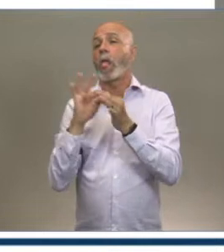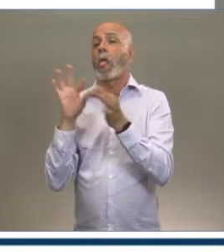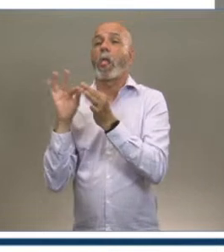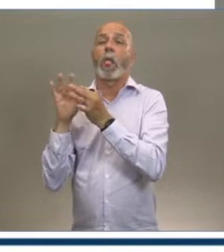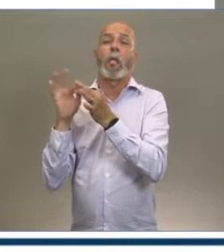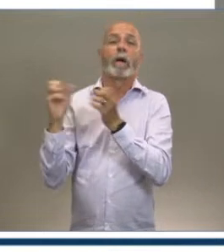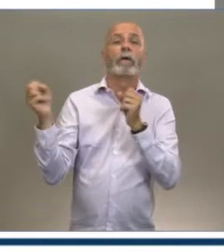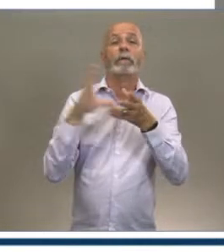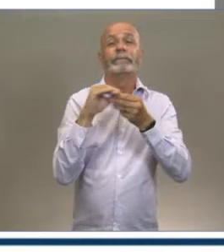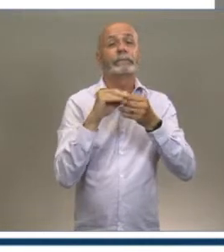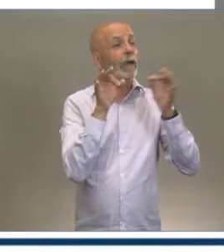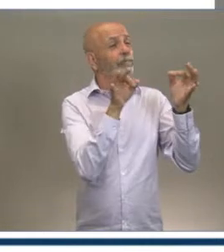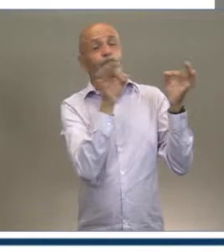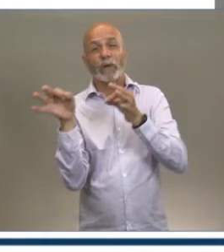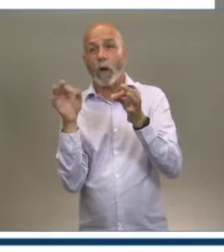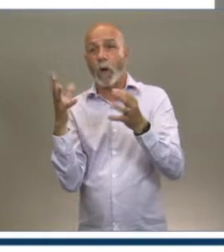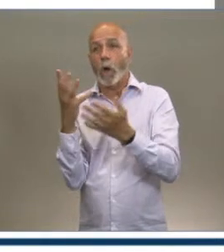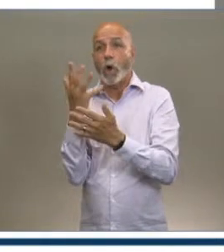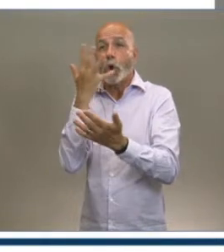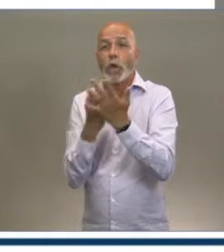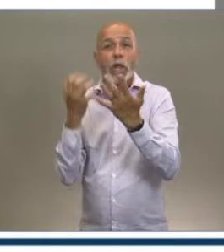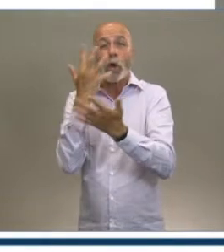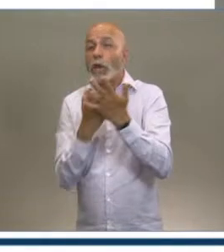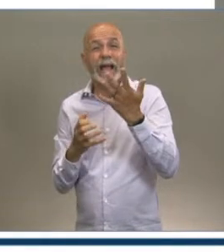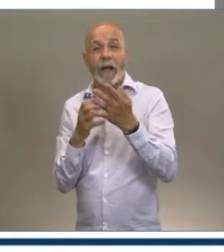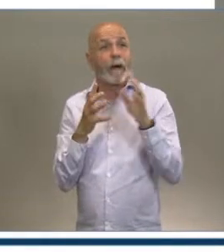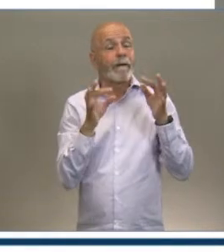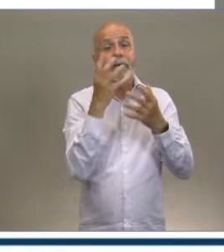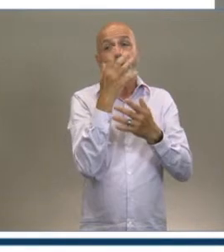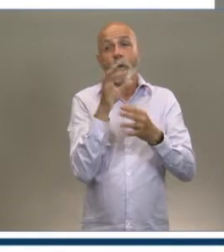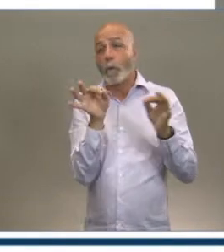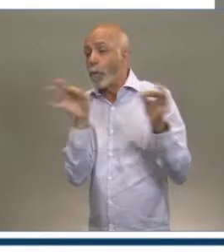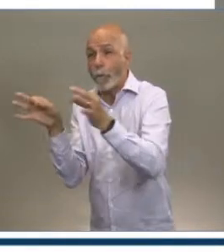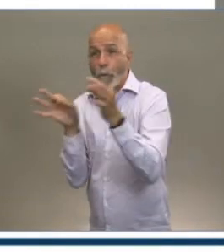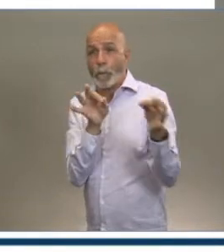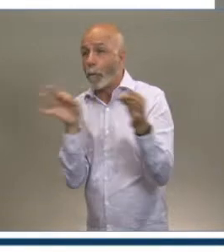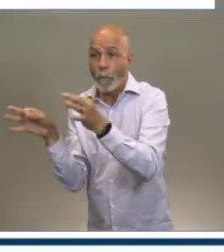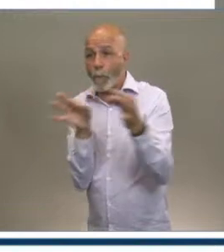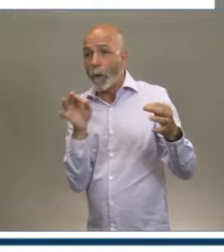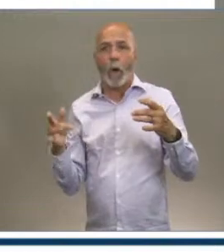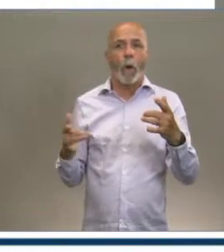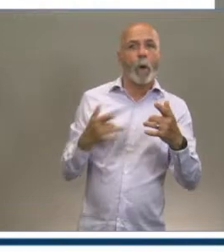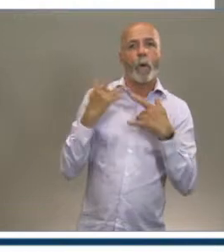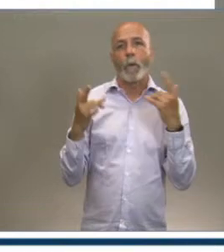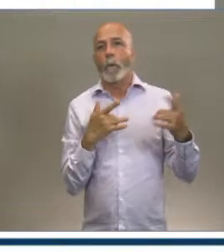from 4 to 6 weeks. And it puts us in a position by the